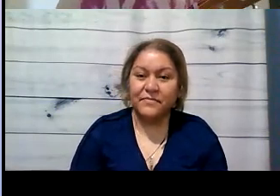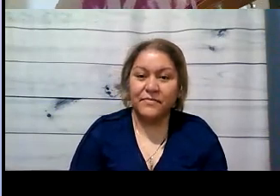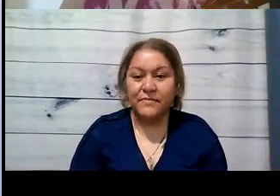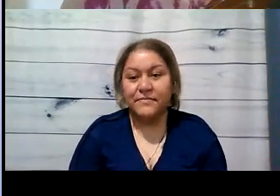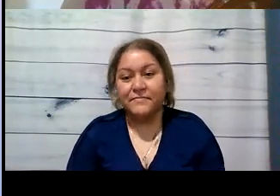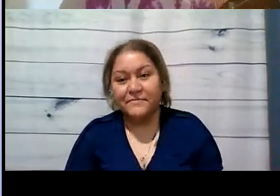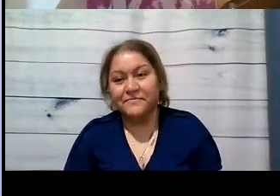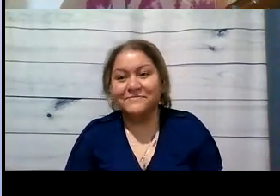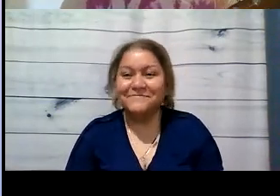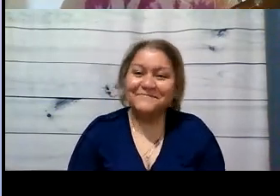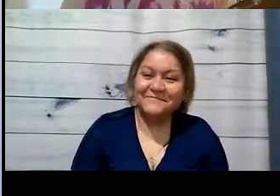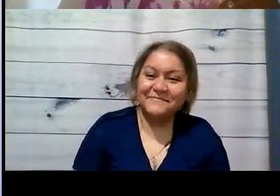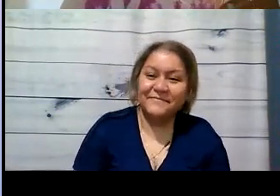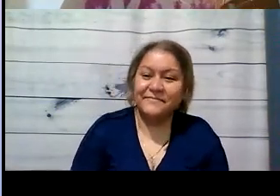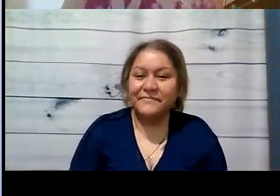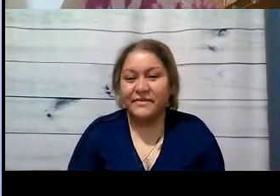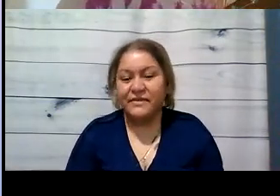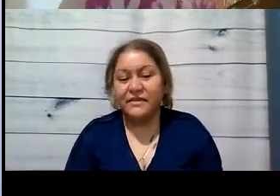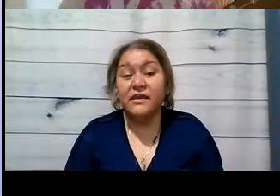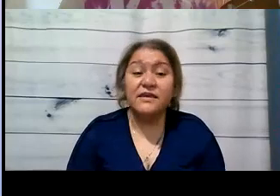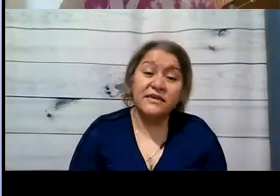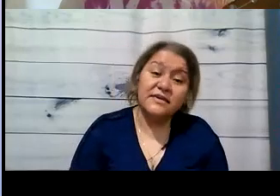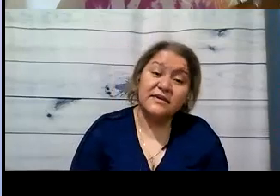Old MacDonald had a farm,